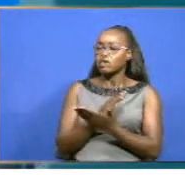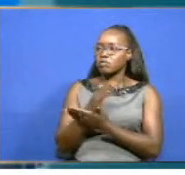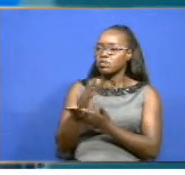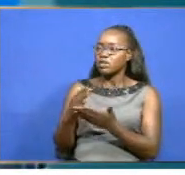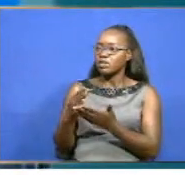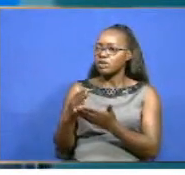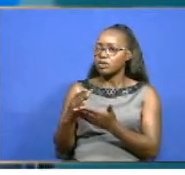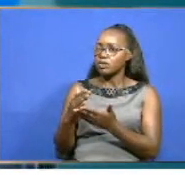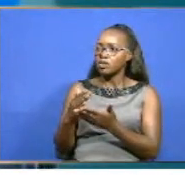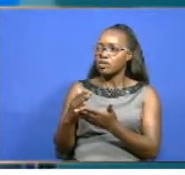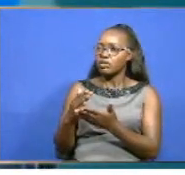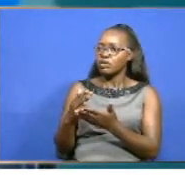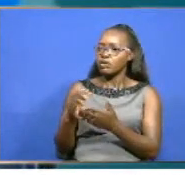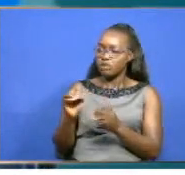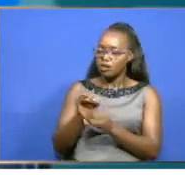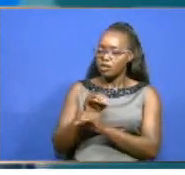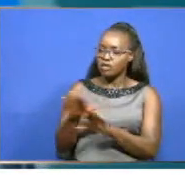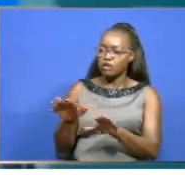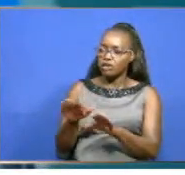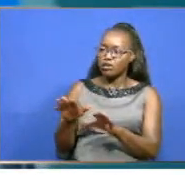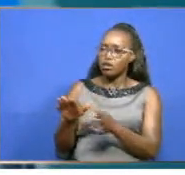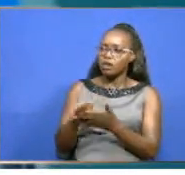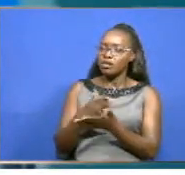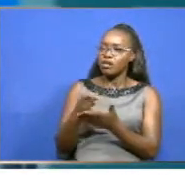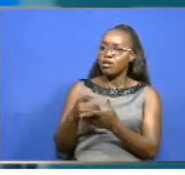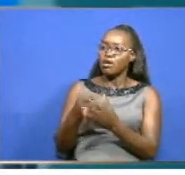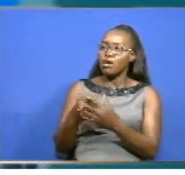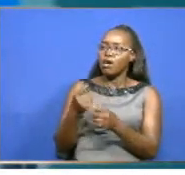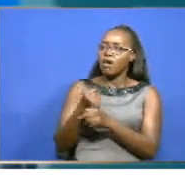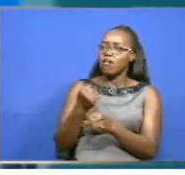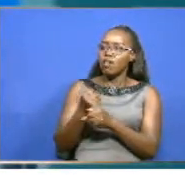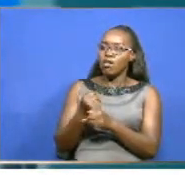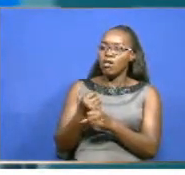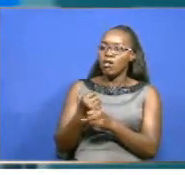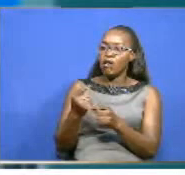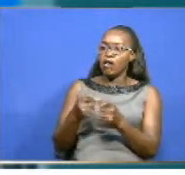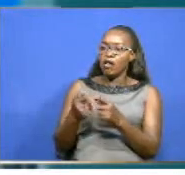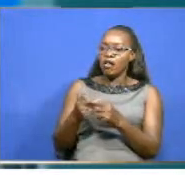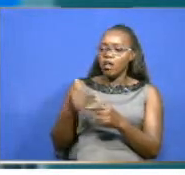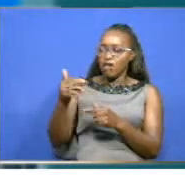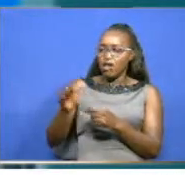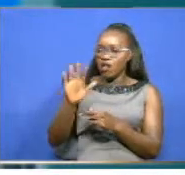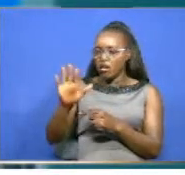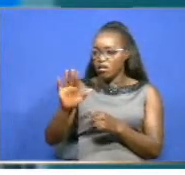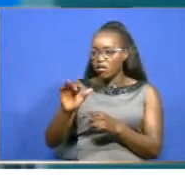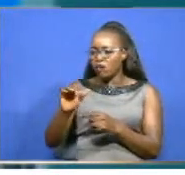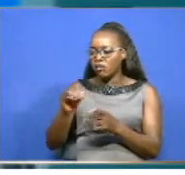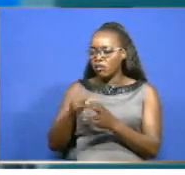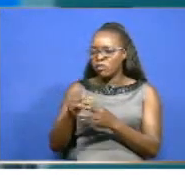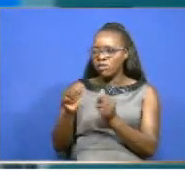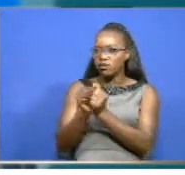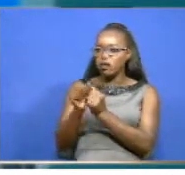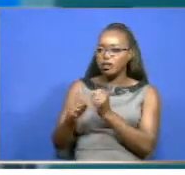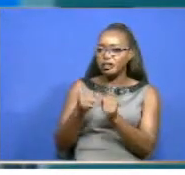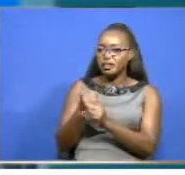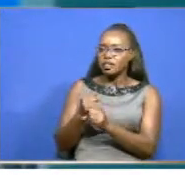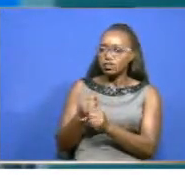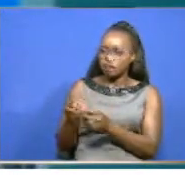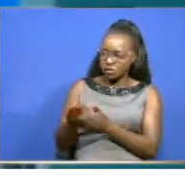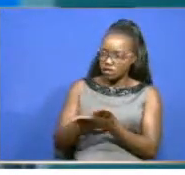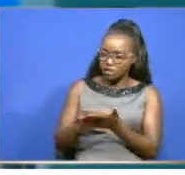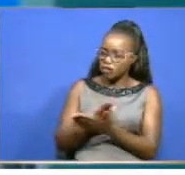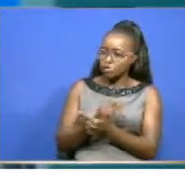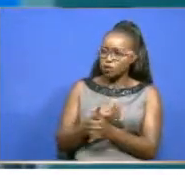of the devolved units, and then we would have done that in the next 5 or 10 years until those ones were established, well